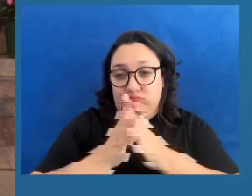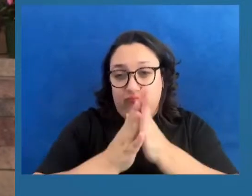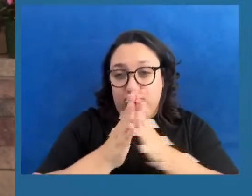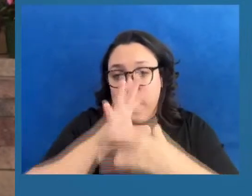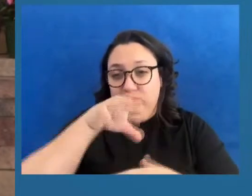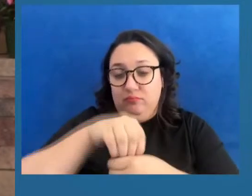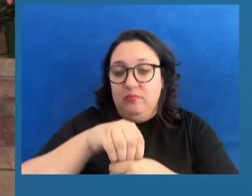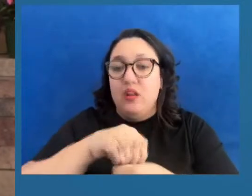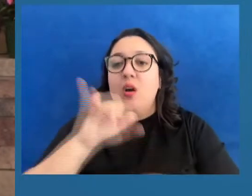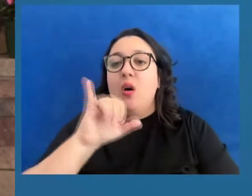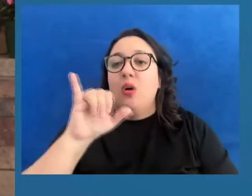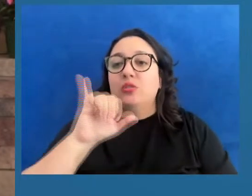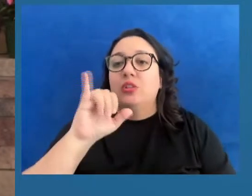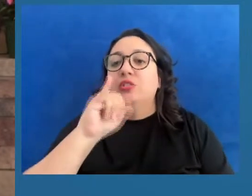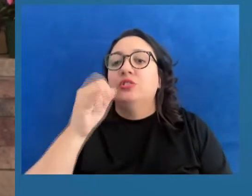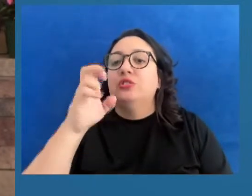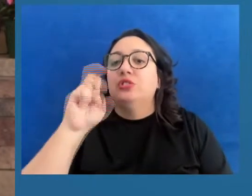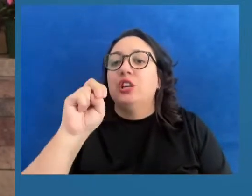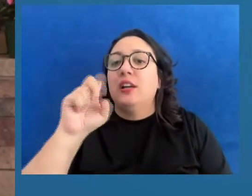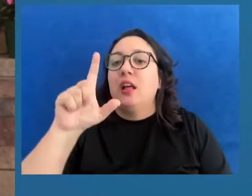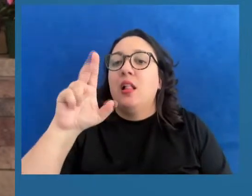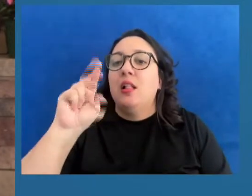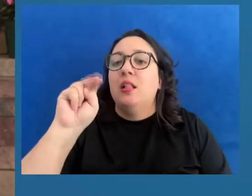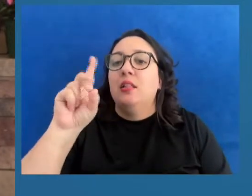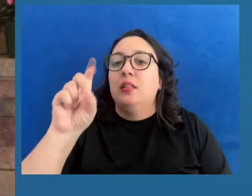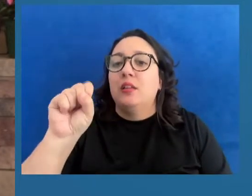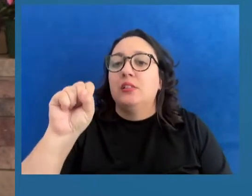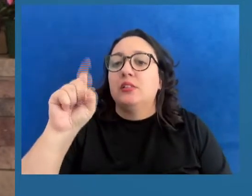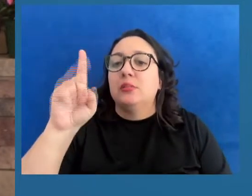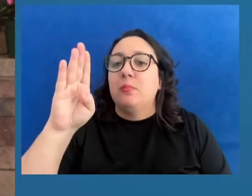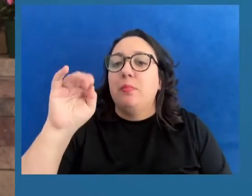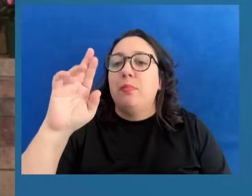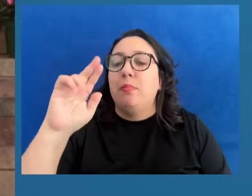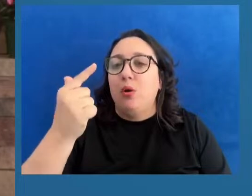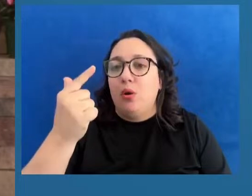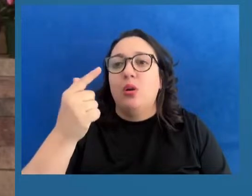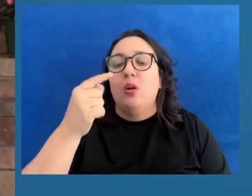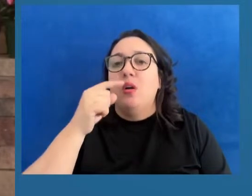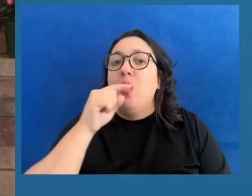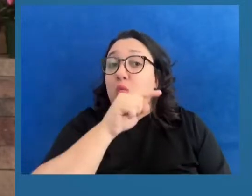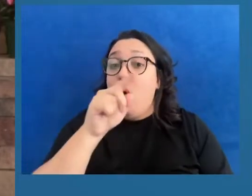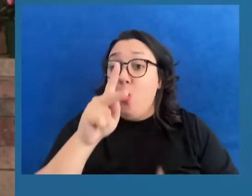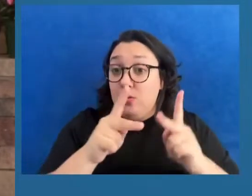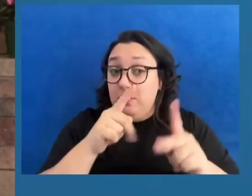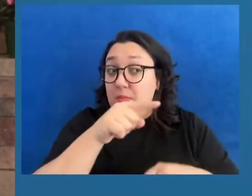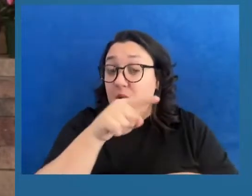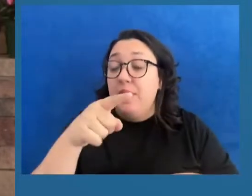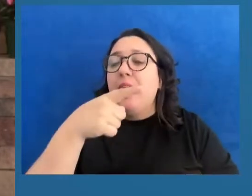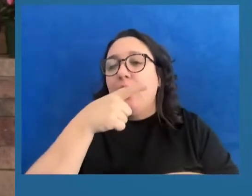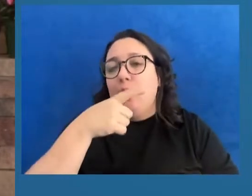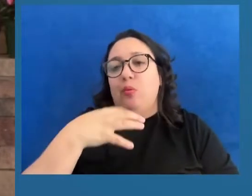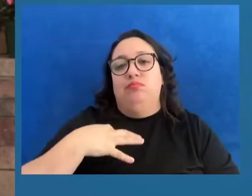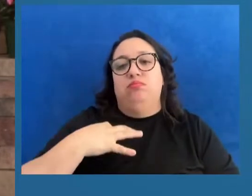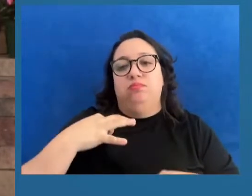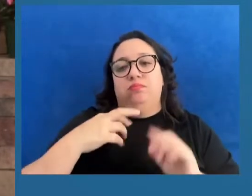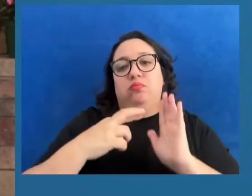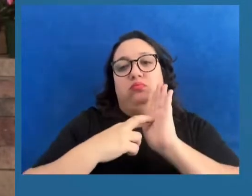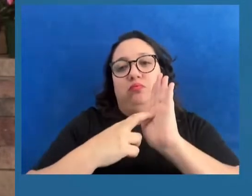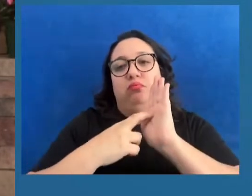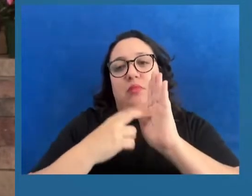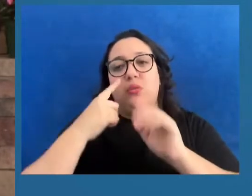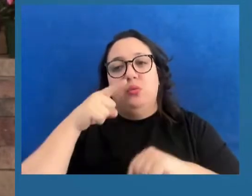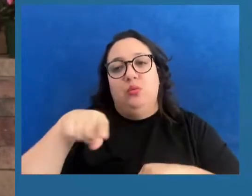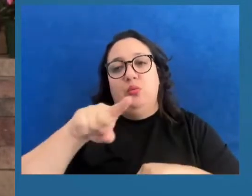an incredible job as well. So these are your champions in Albany. These are your champions. And also, you'll be hearing from